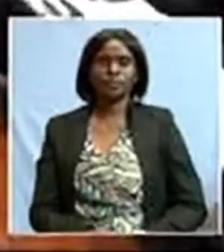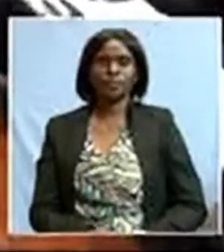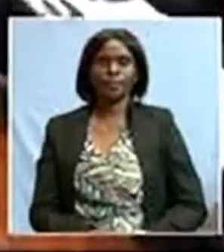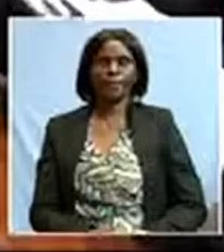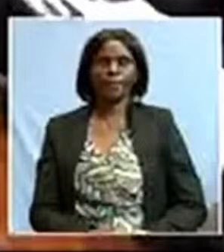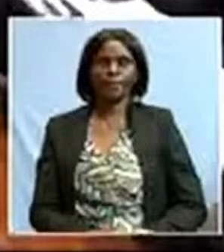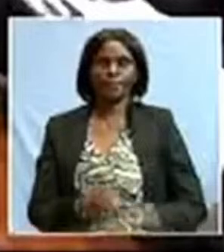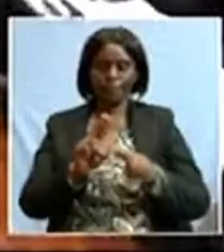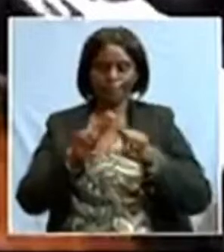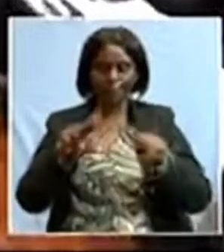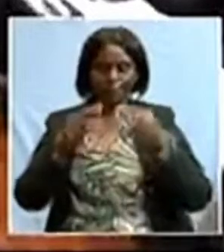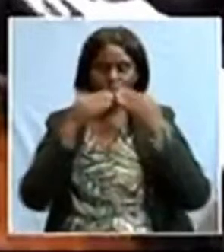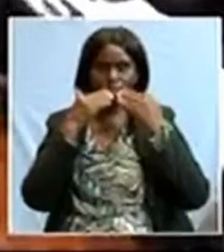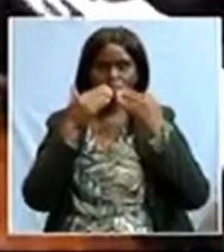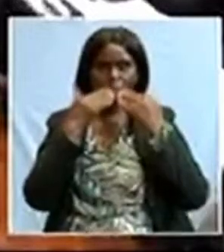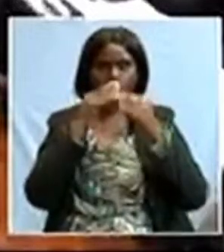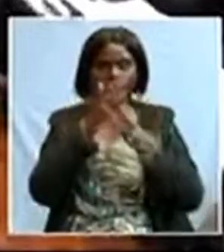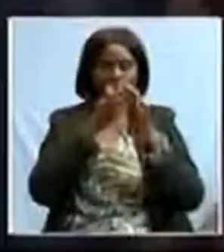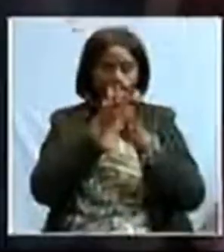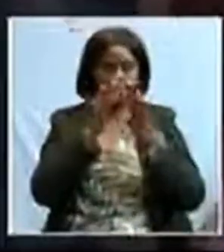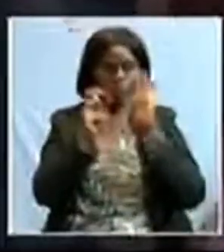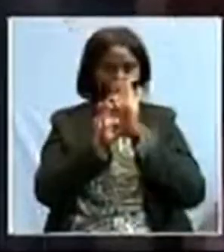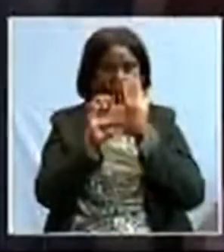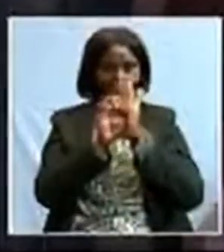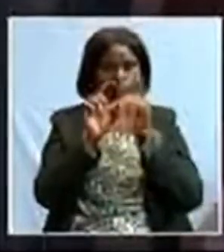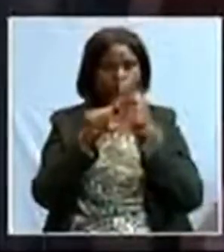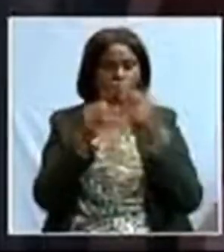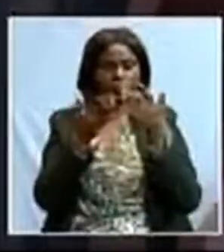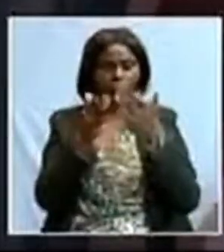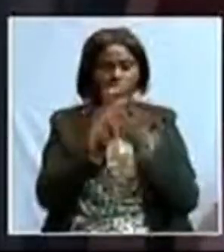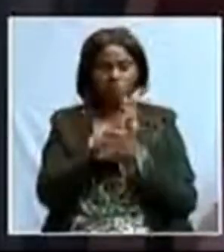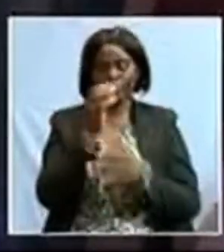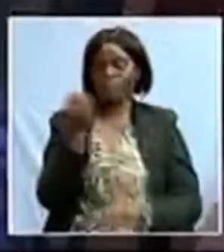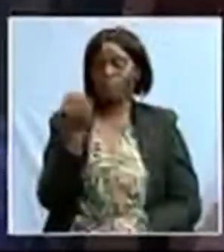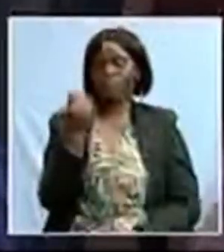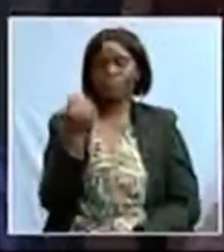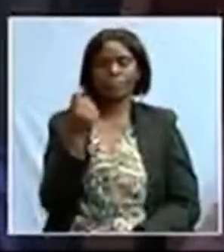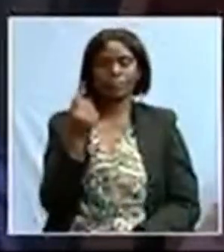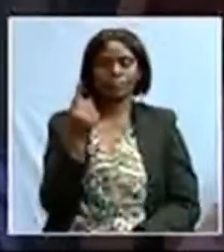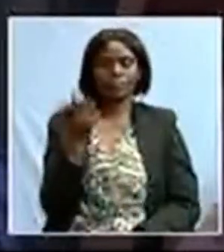Thank you, Chair. I refer the committee to page 11.